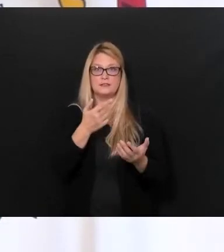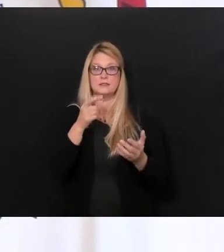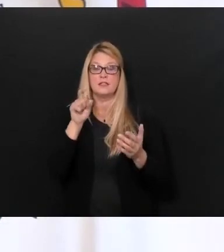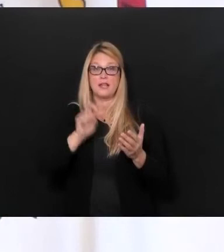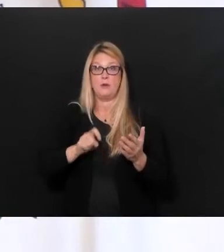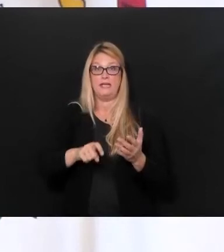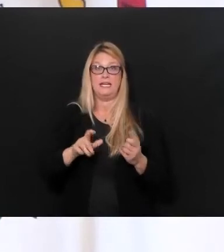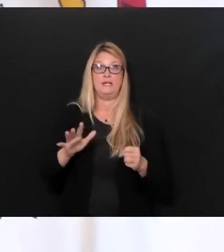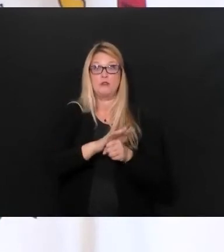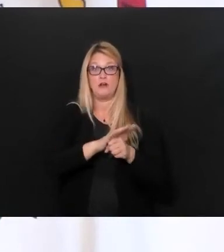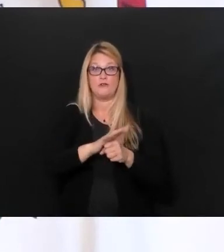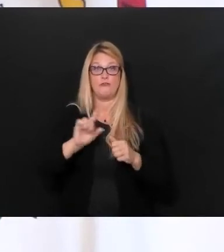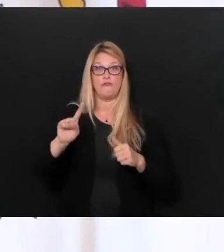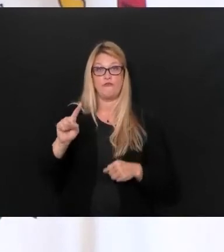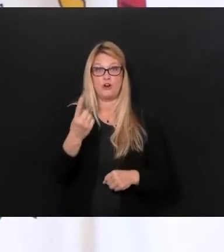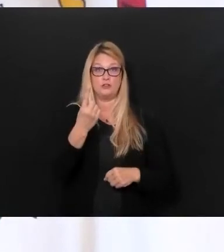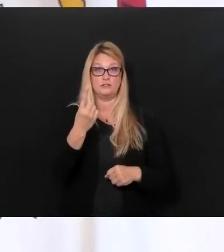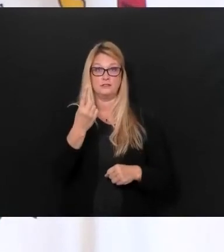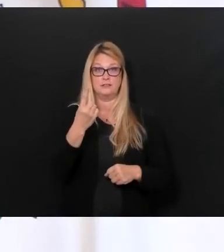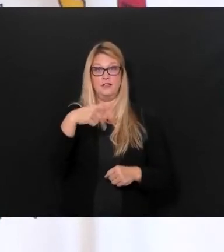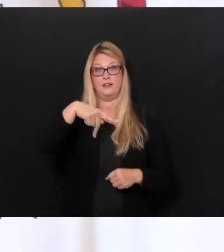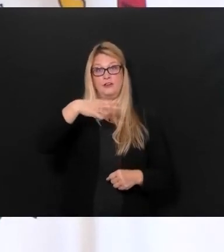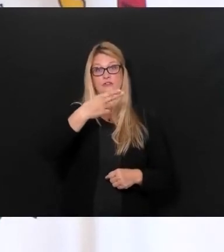for in phase 1,